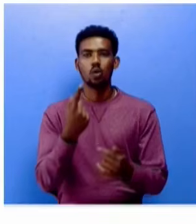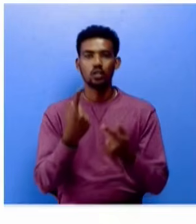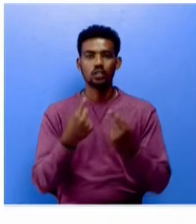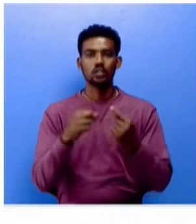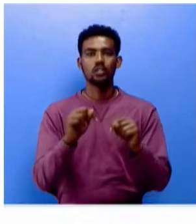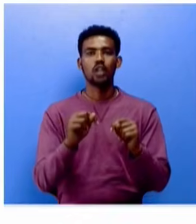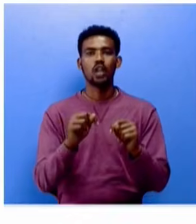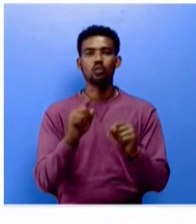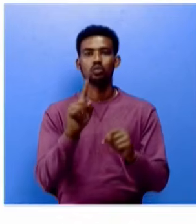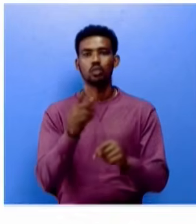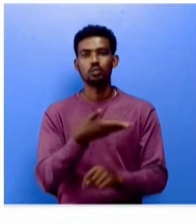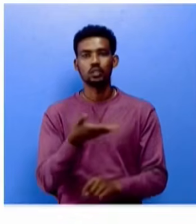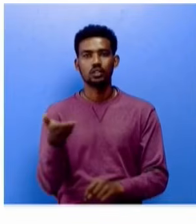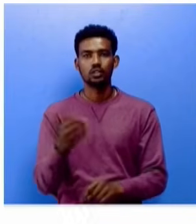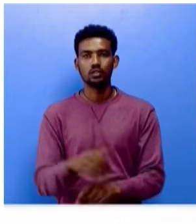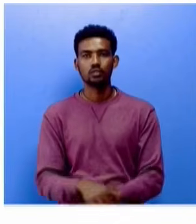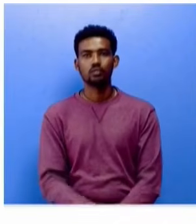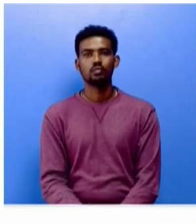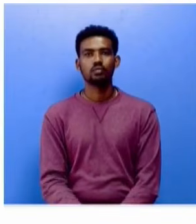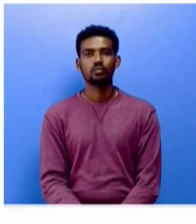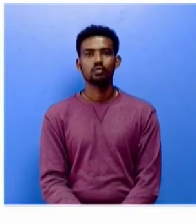Example.